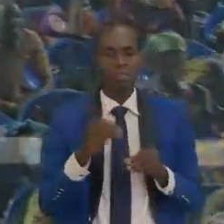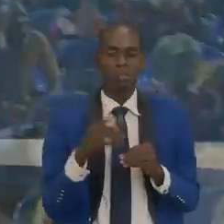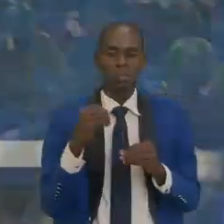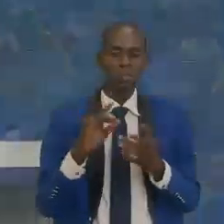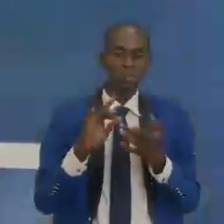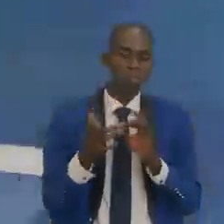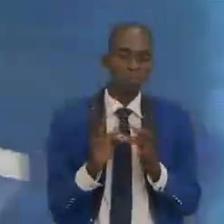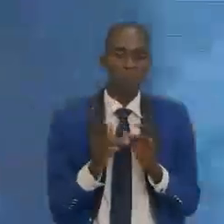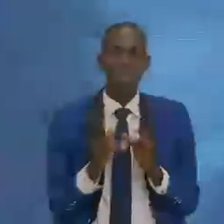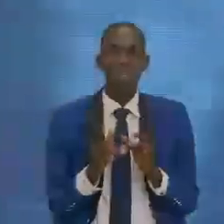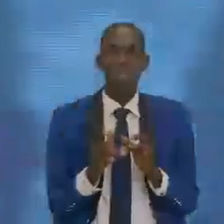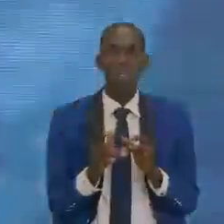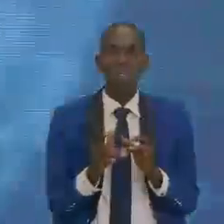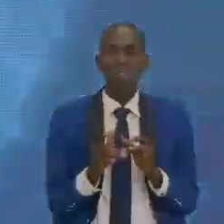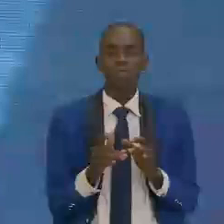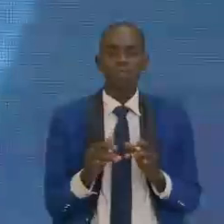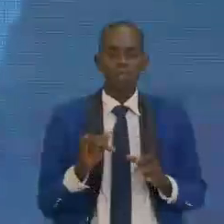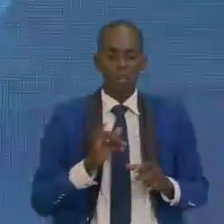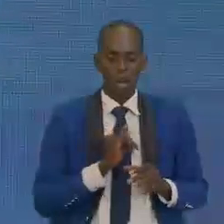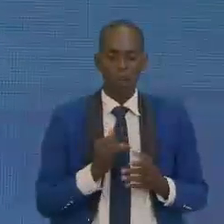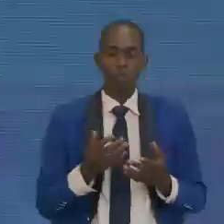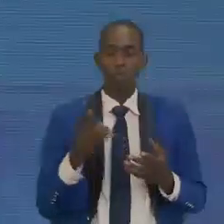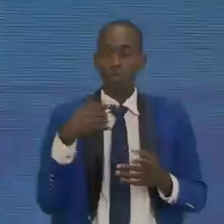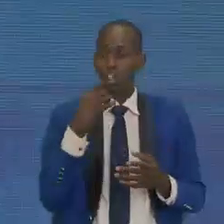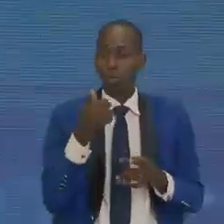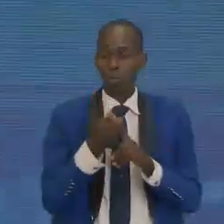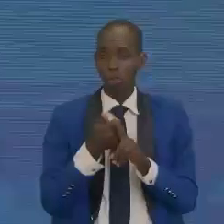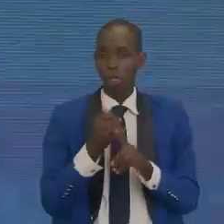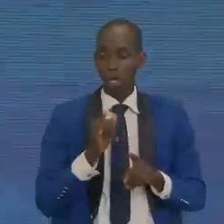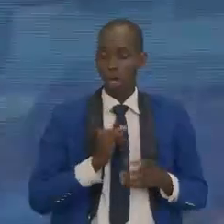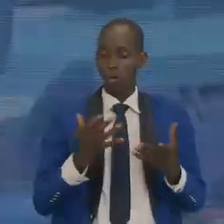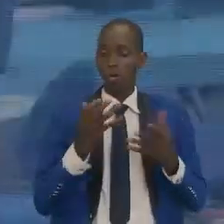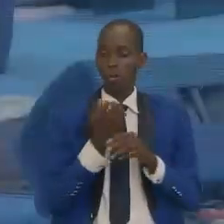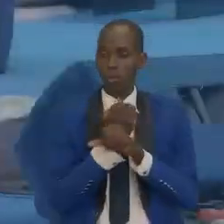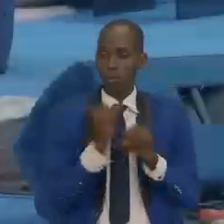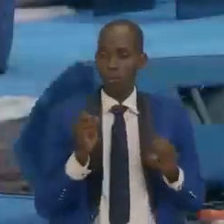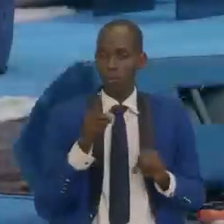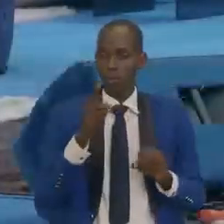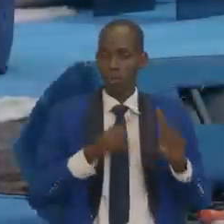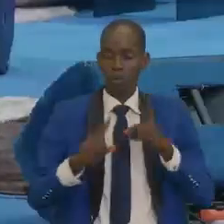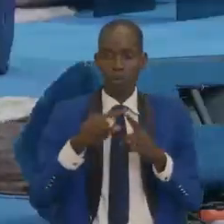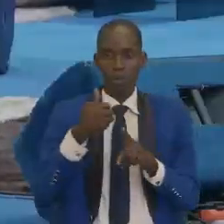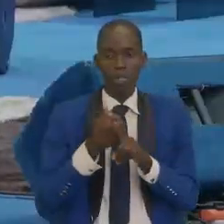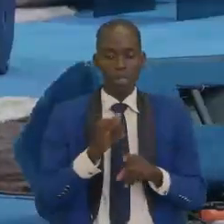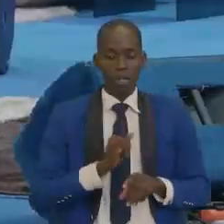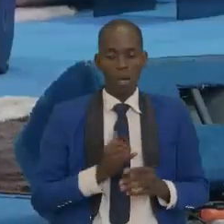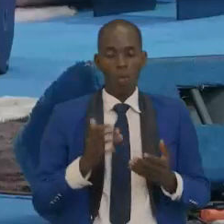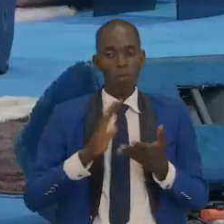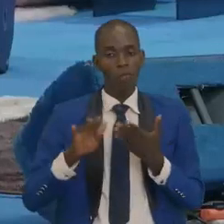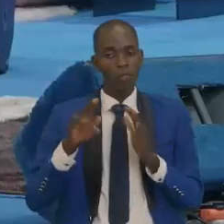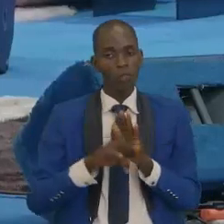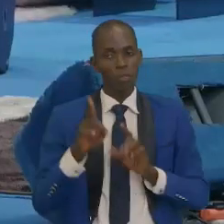I want salvation. I want forgiveness. I want eternal